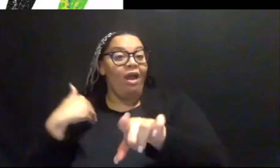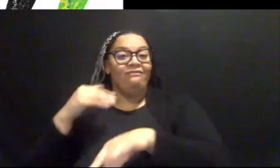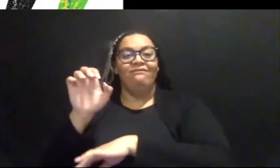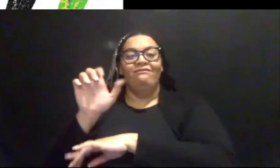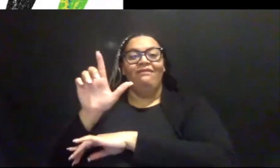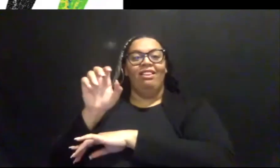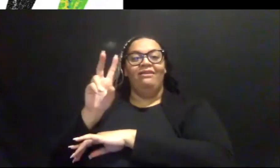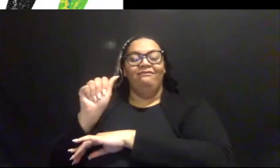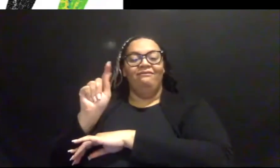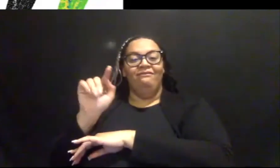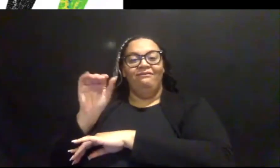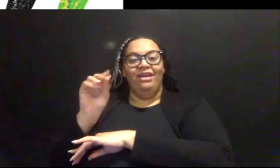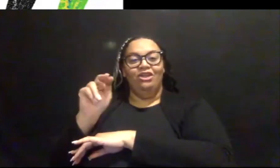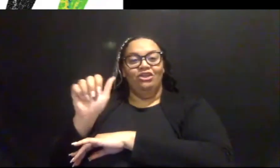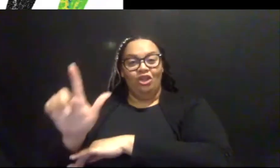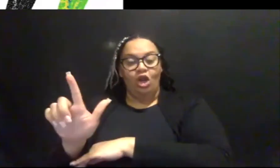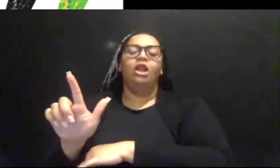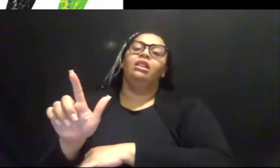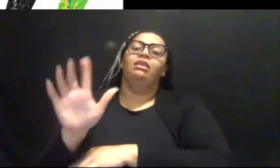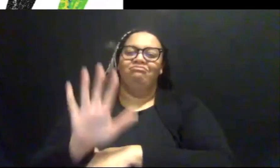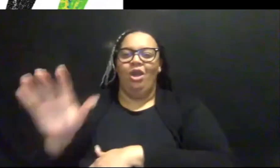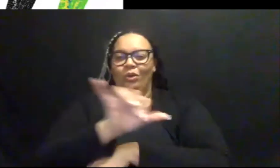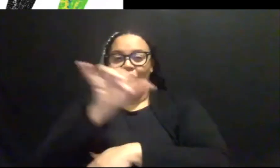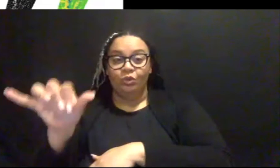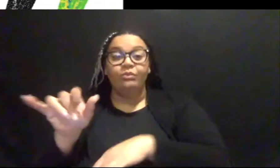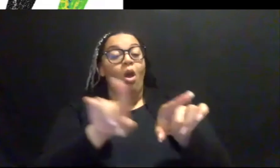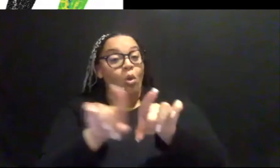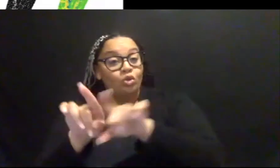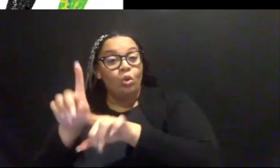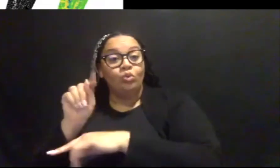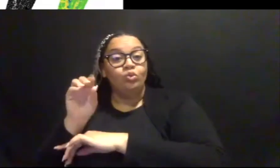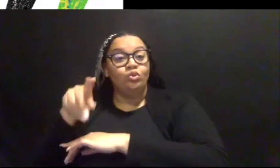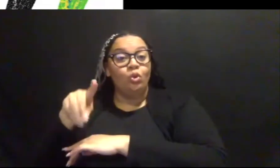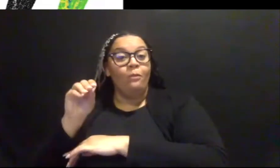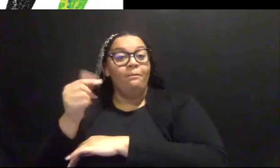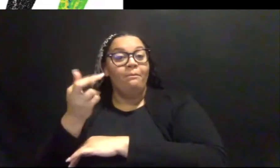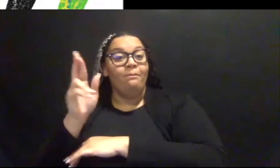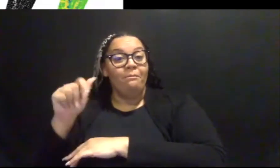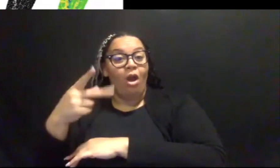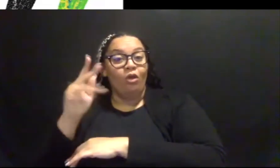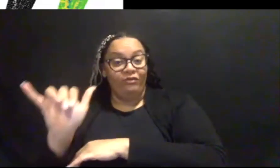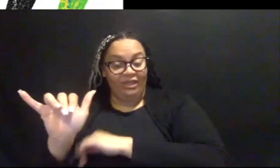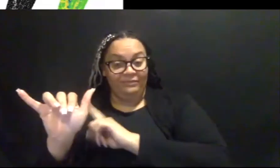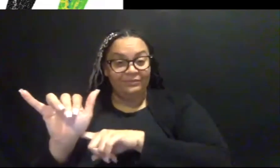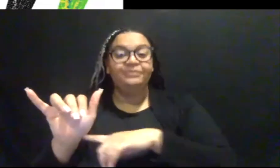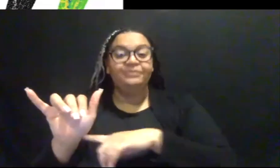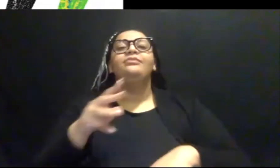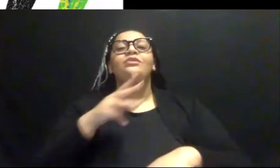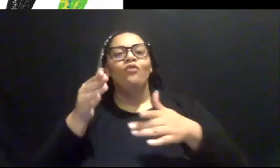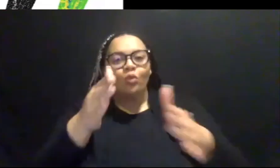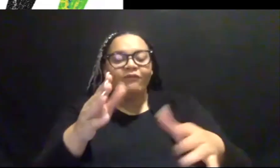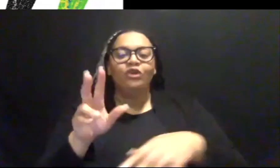species, so maybe we'll test that as well. And then topography. So here we can see this is rivers, valleys,